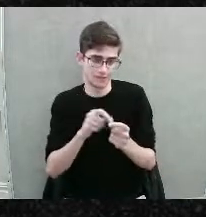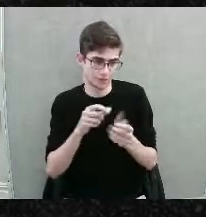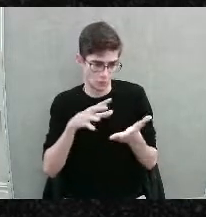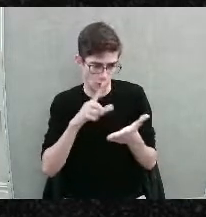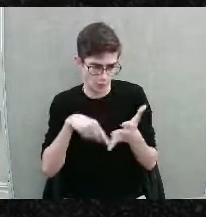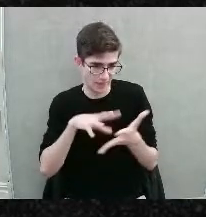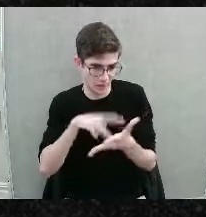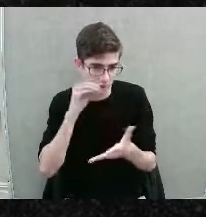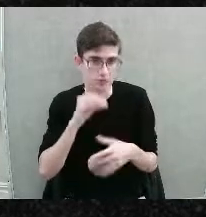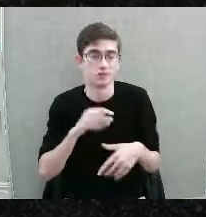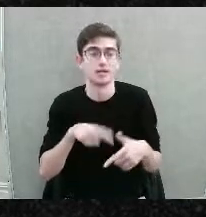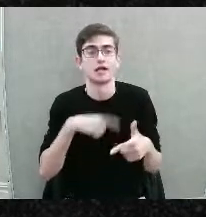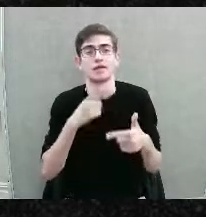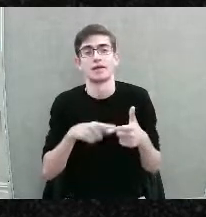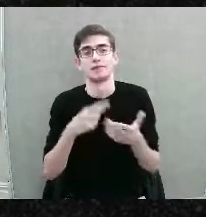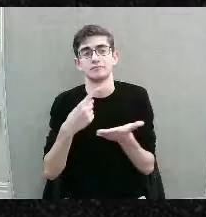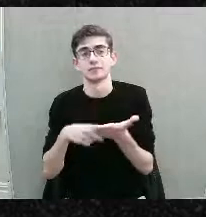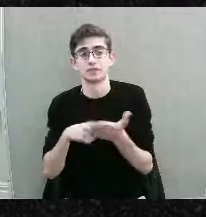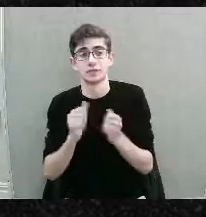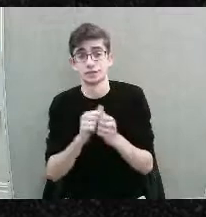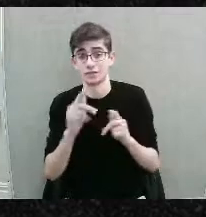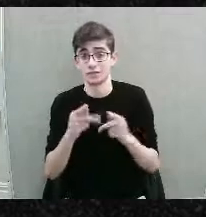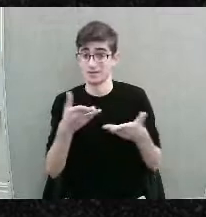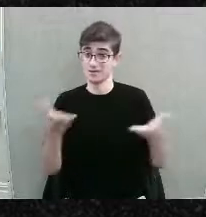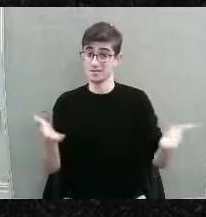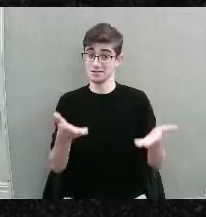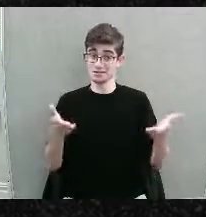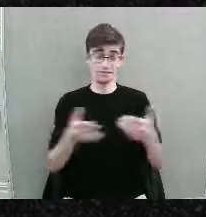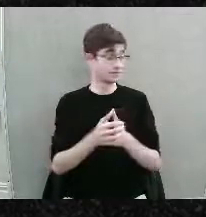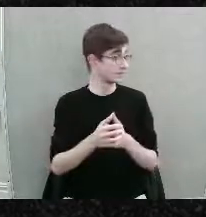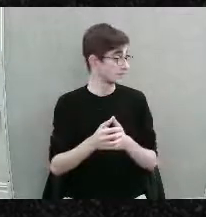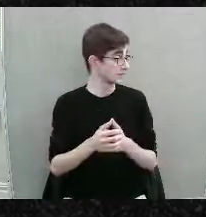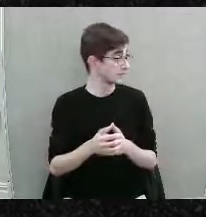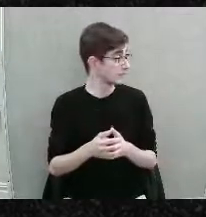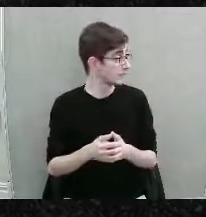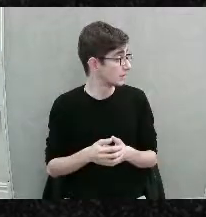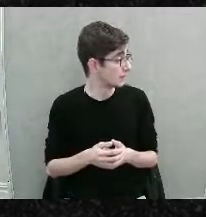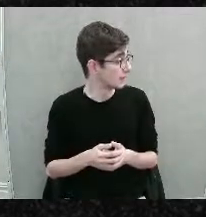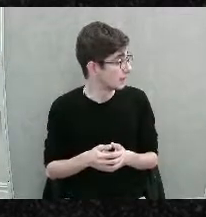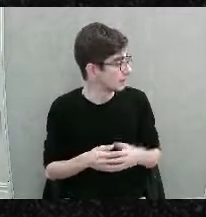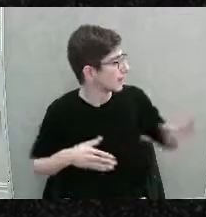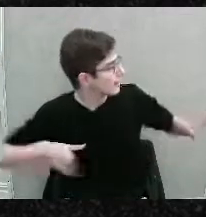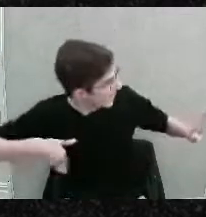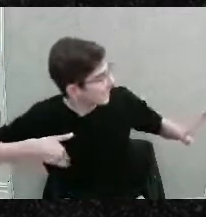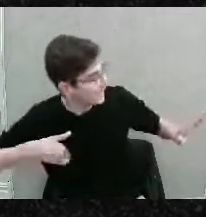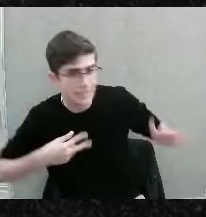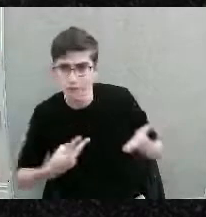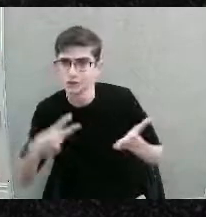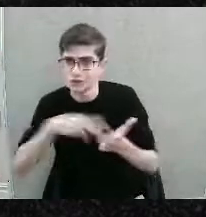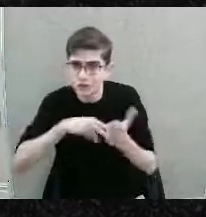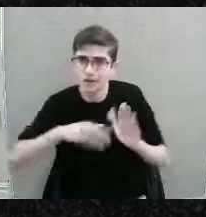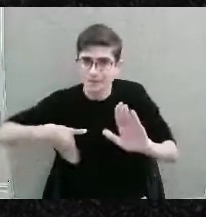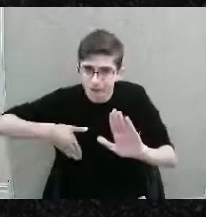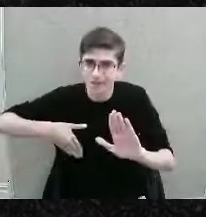with those of us who could join us tonight. So I will introduce them, not quite yet. You can wait just a minute. I'm going to introduce everybody.